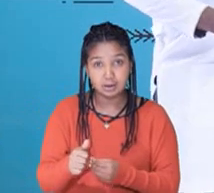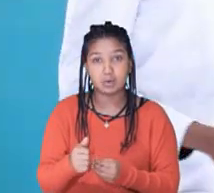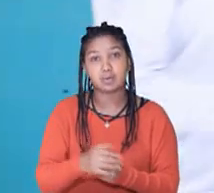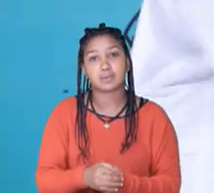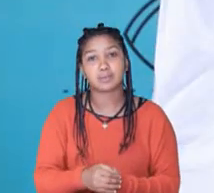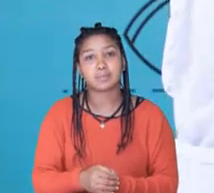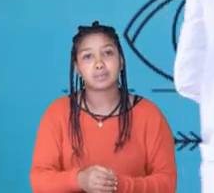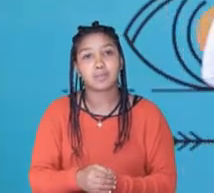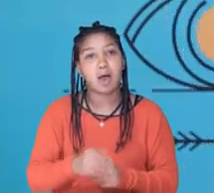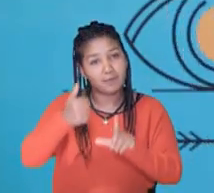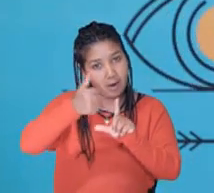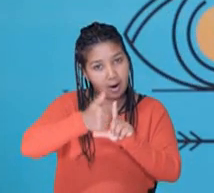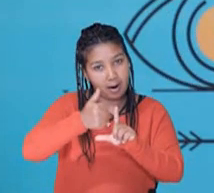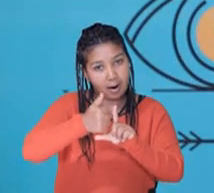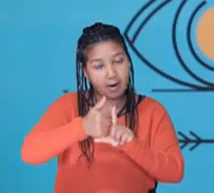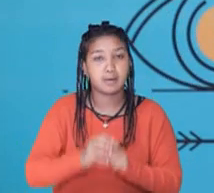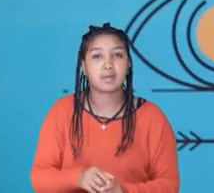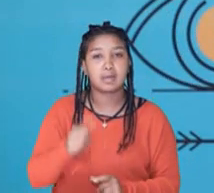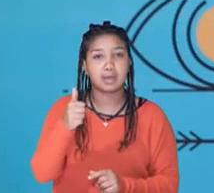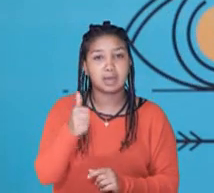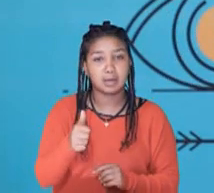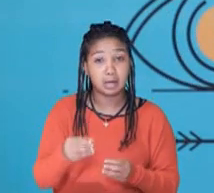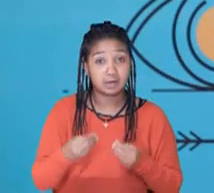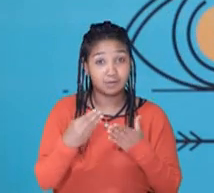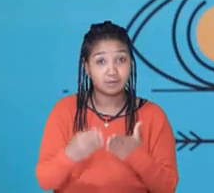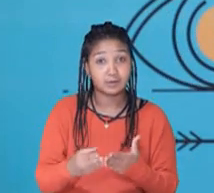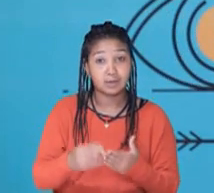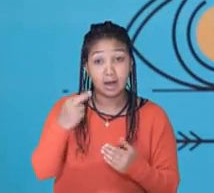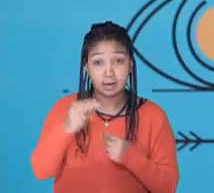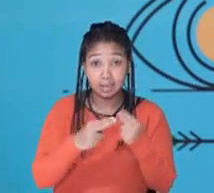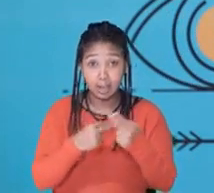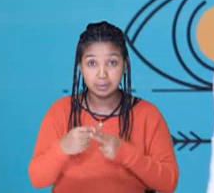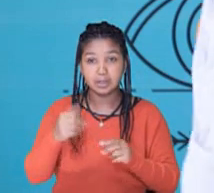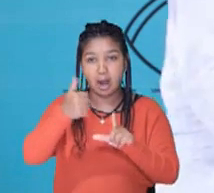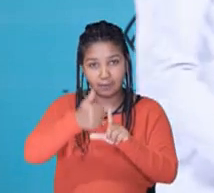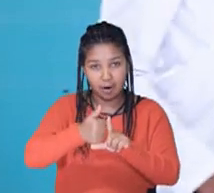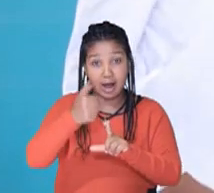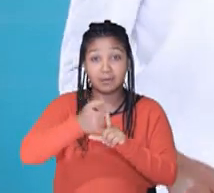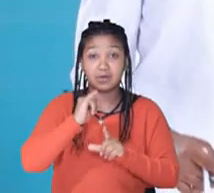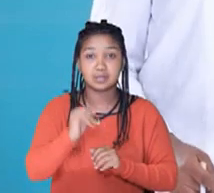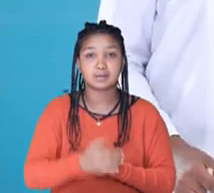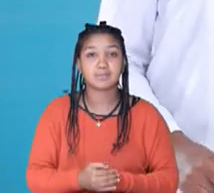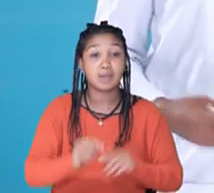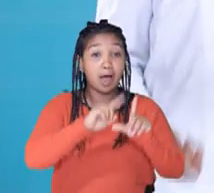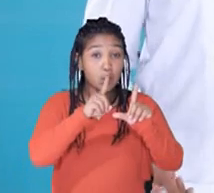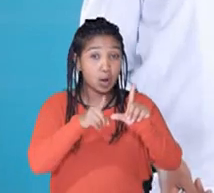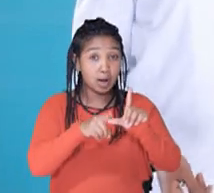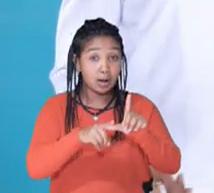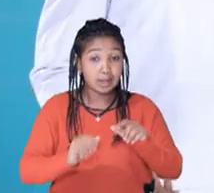alpha, as acceleration A can be given as r times alpha, where alpha is